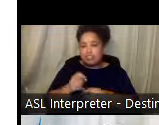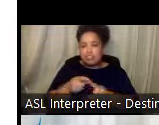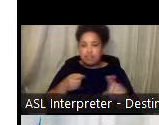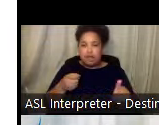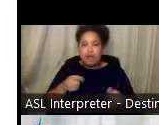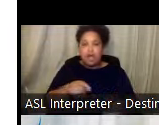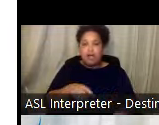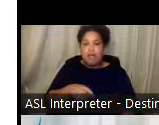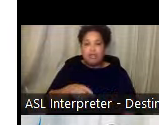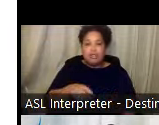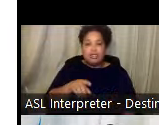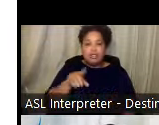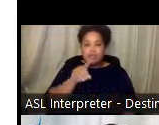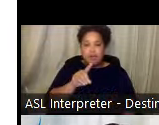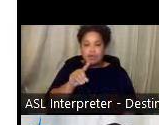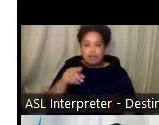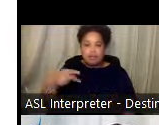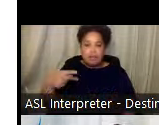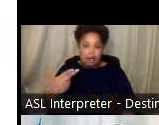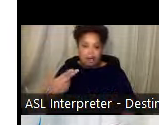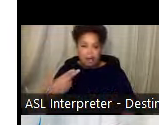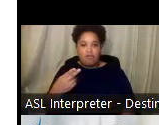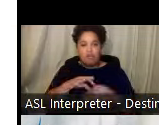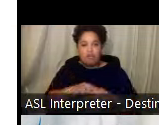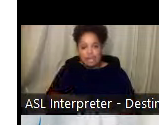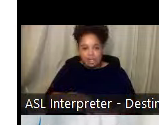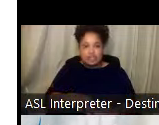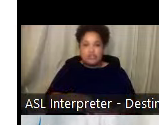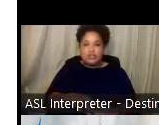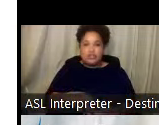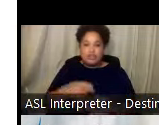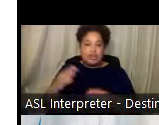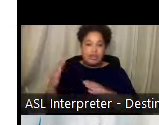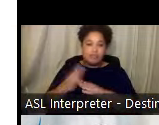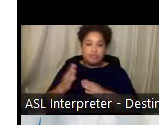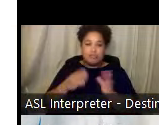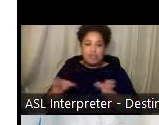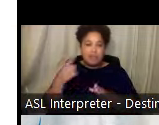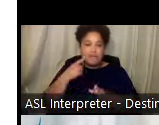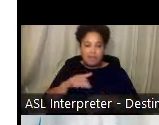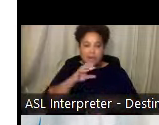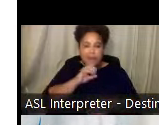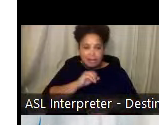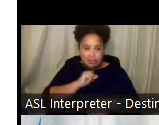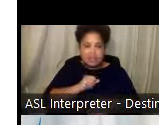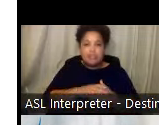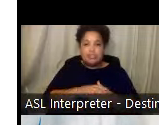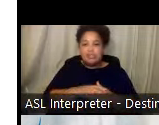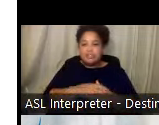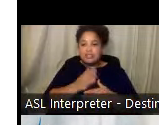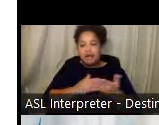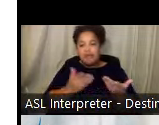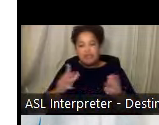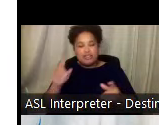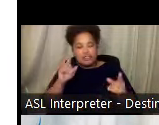is working on towards the Master Plan on Aging. And some of those you heard from Sarah earlier as well. So next slide.